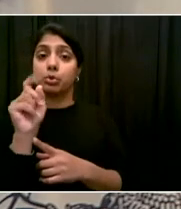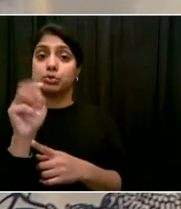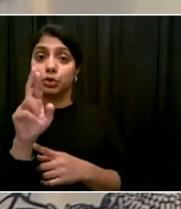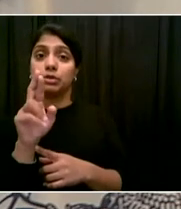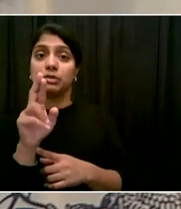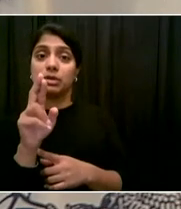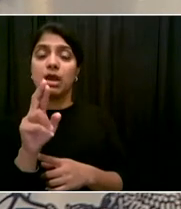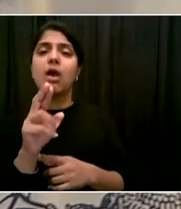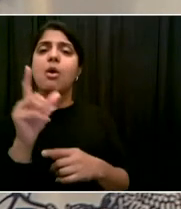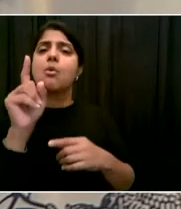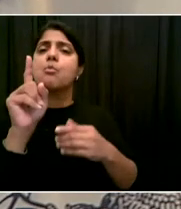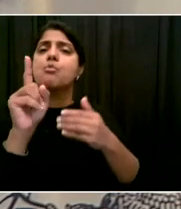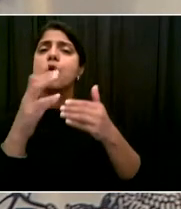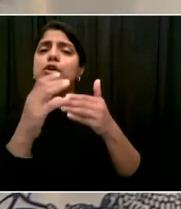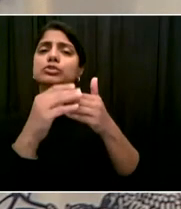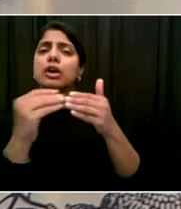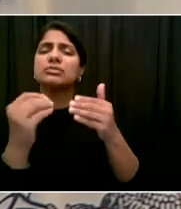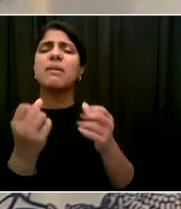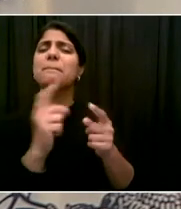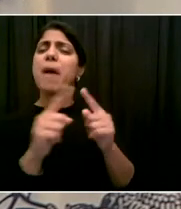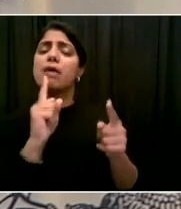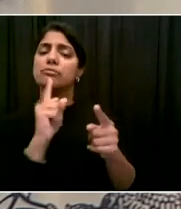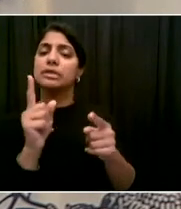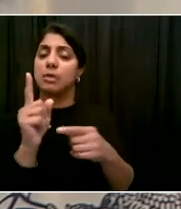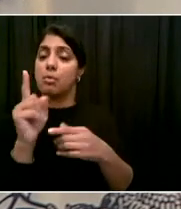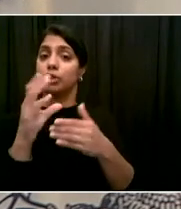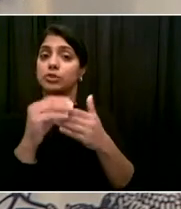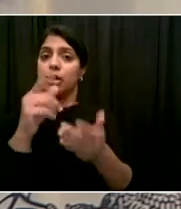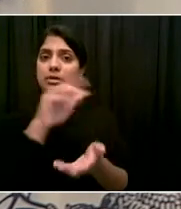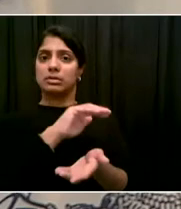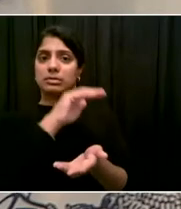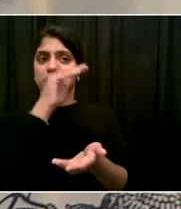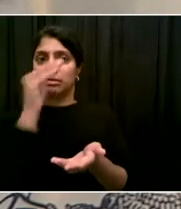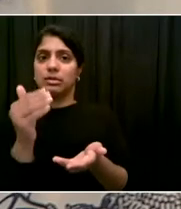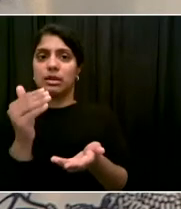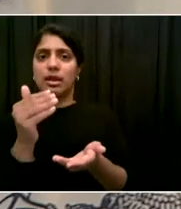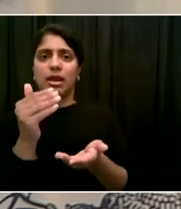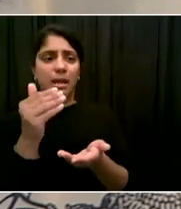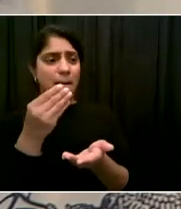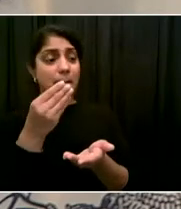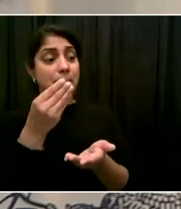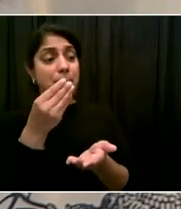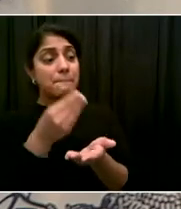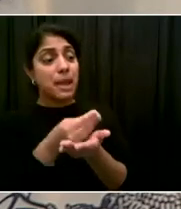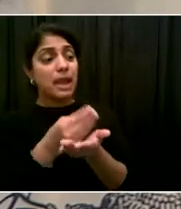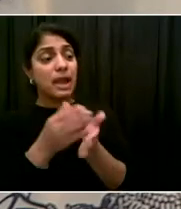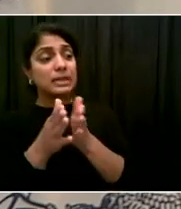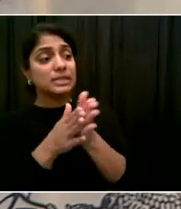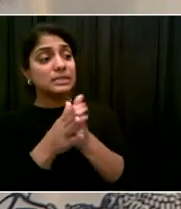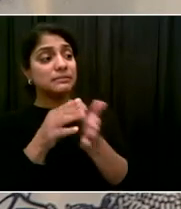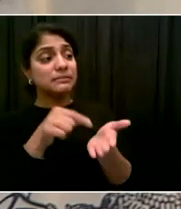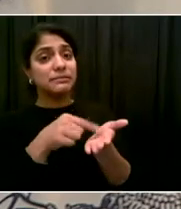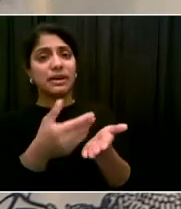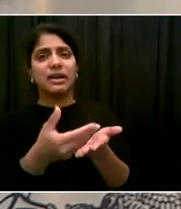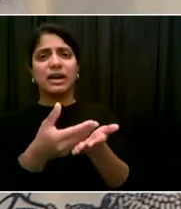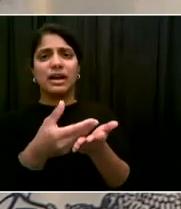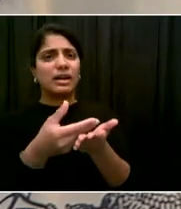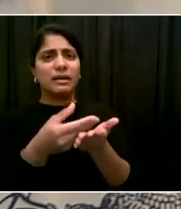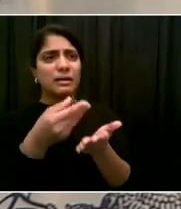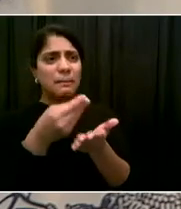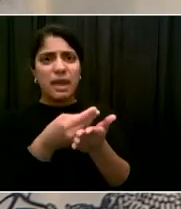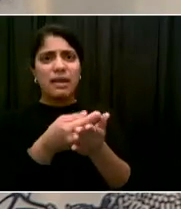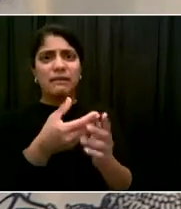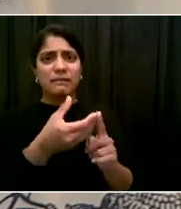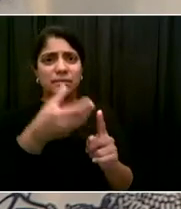it affect any other programs? No, Andrea, it does not affect other programs. Obviously, everything when it comes to